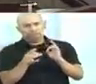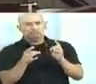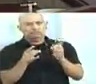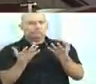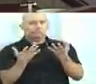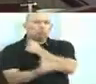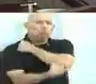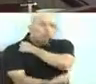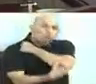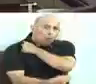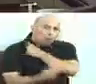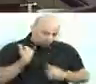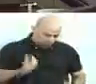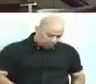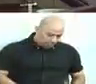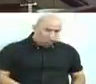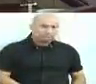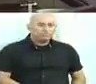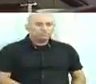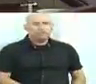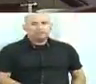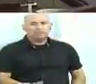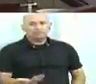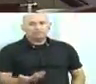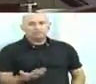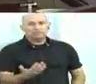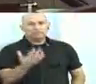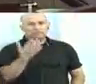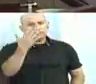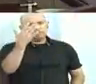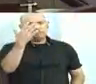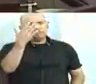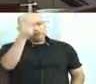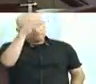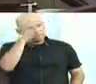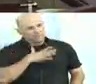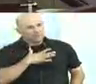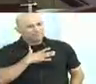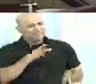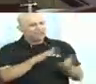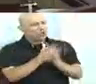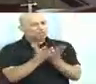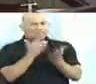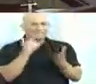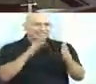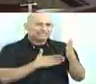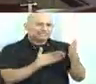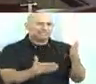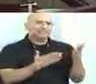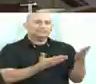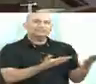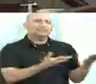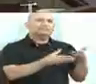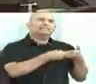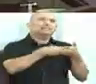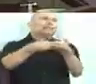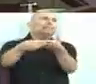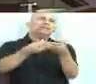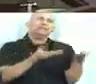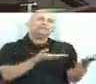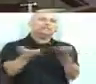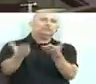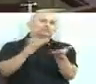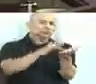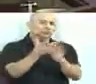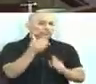I am. Tamela Mann, another gospel singer, take me to Jesus. She confessed